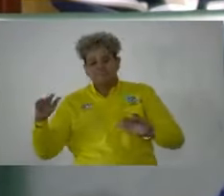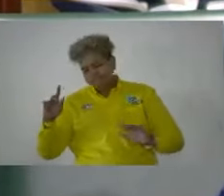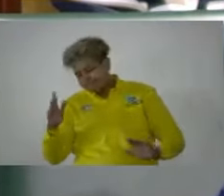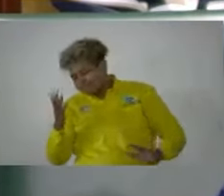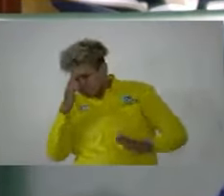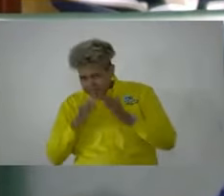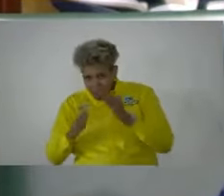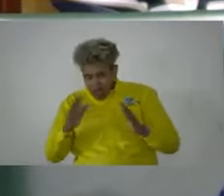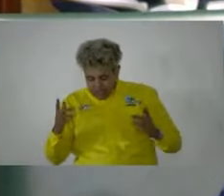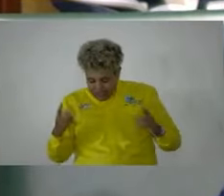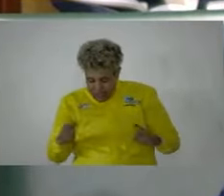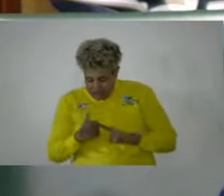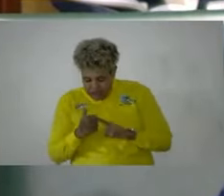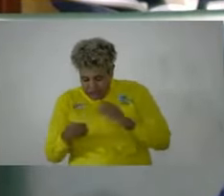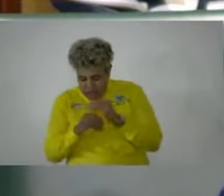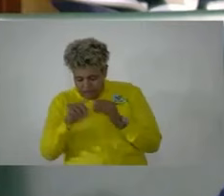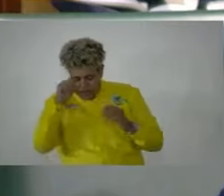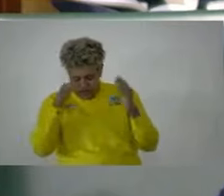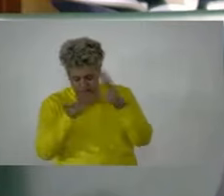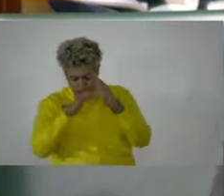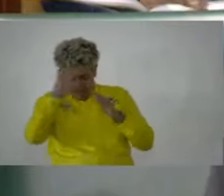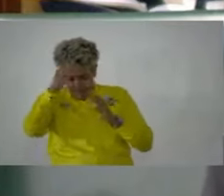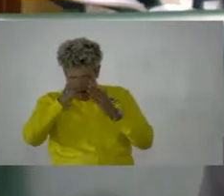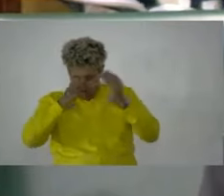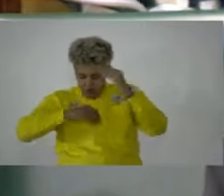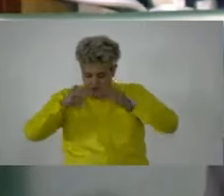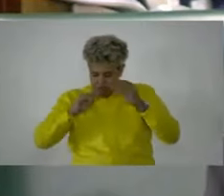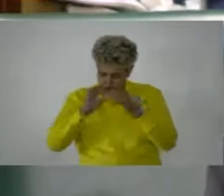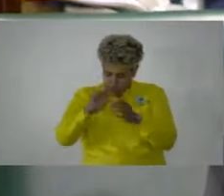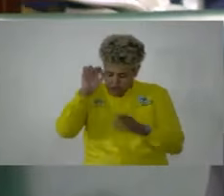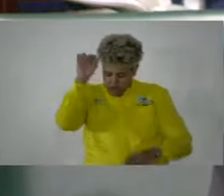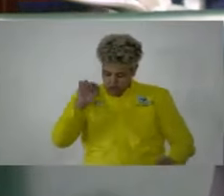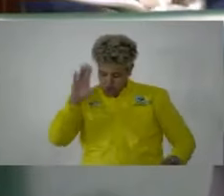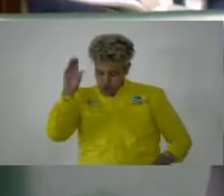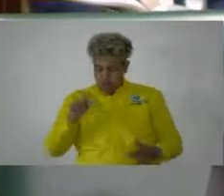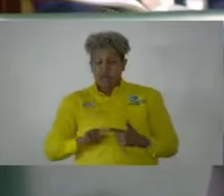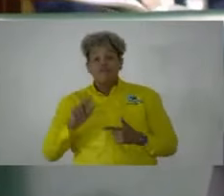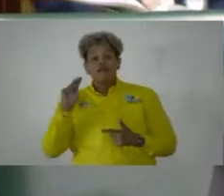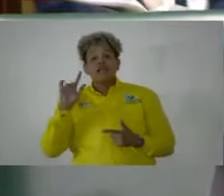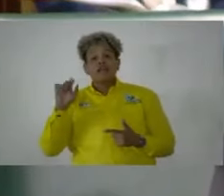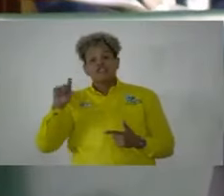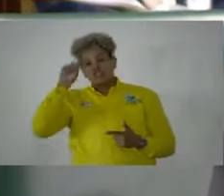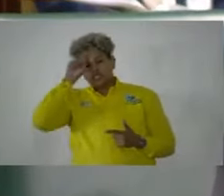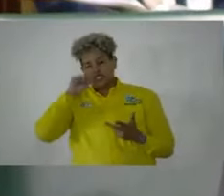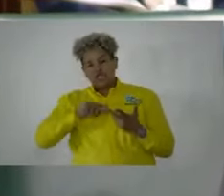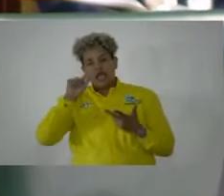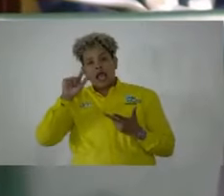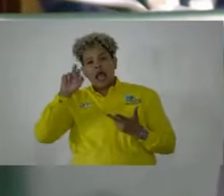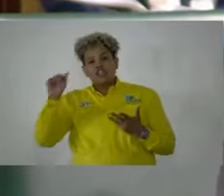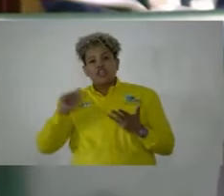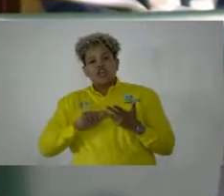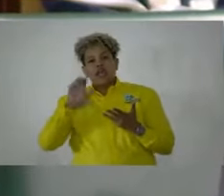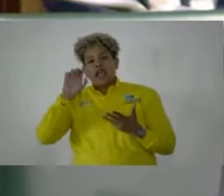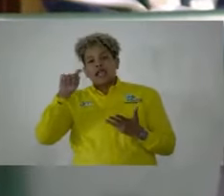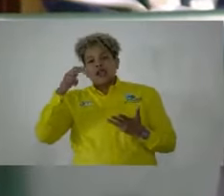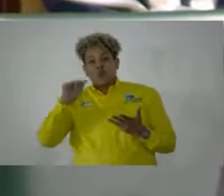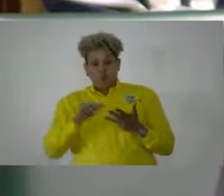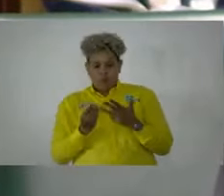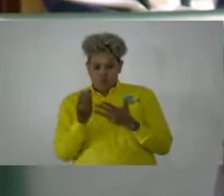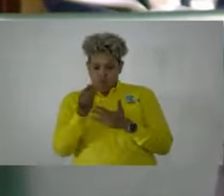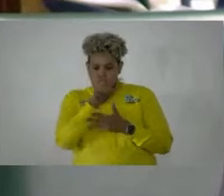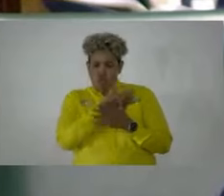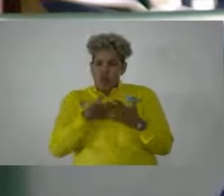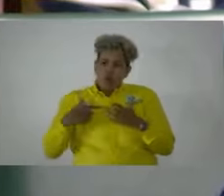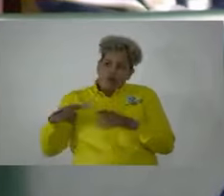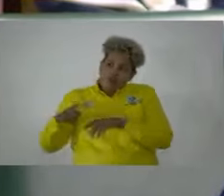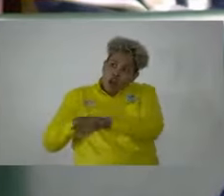modest. The top five economies in terms of growth are South Africa, Nigeria, Egypt, Algeria, and Ethiopia. Africa. And we have long